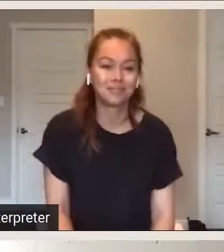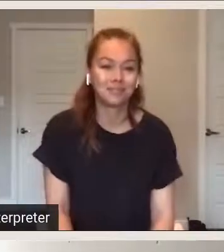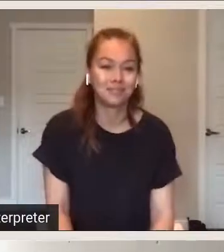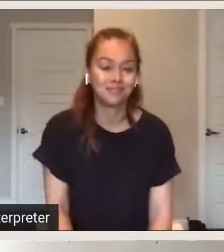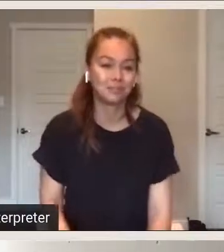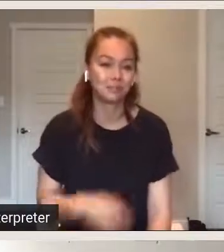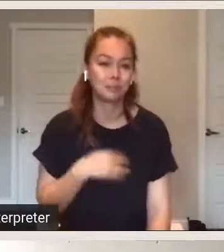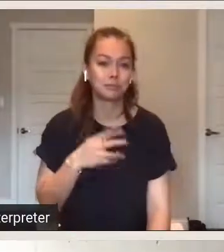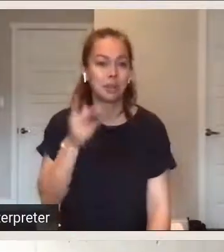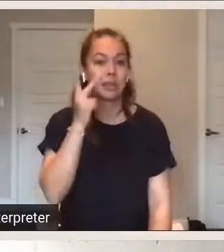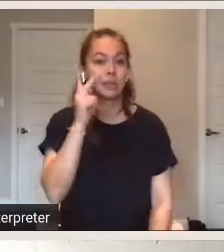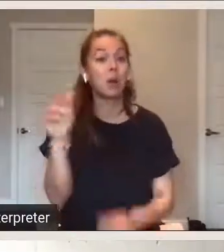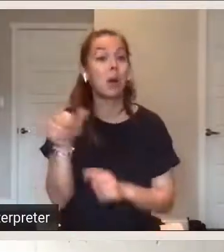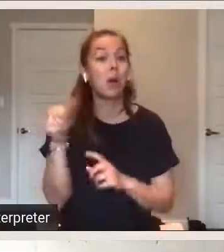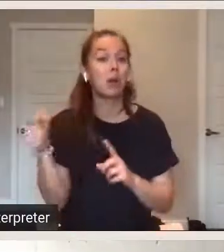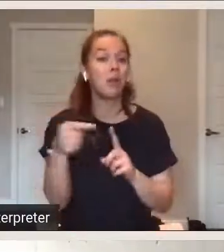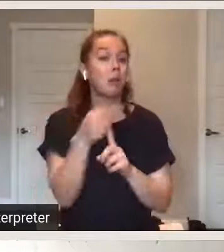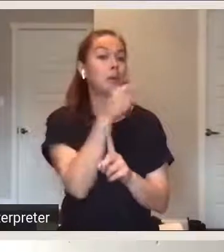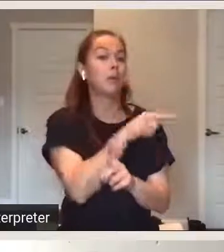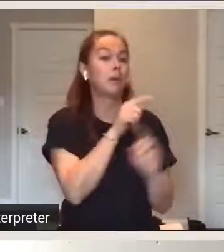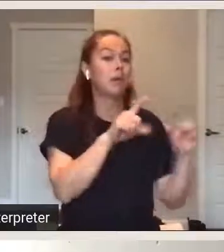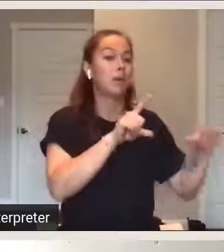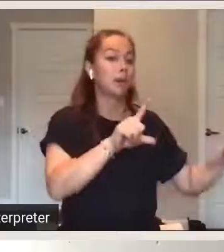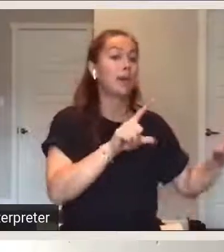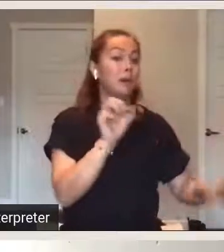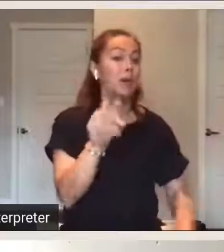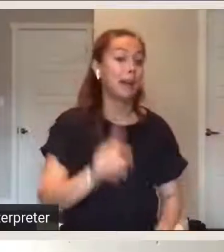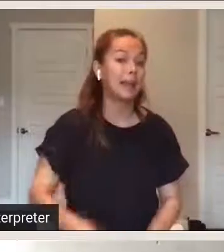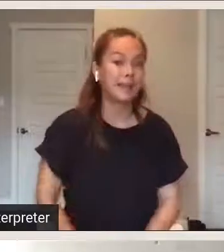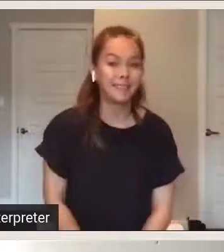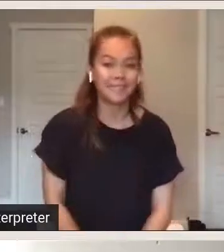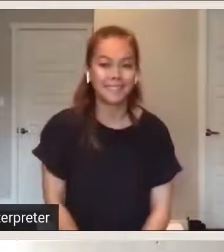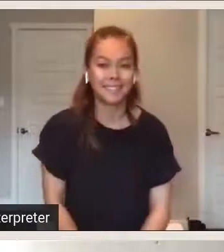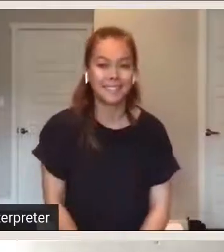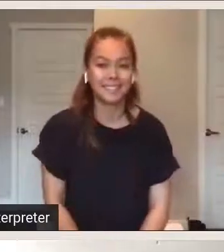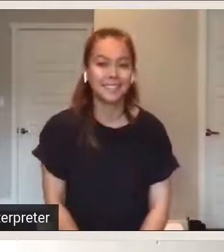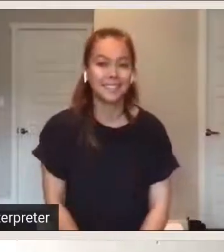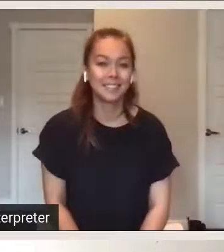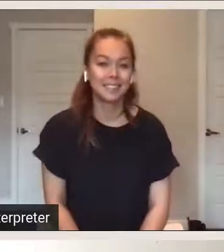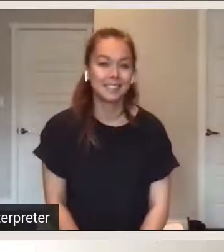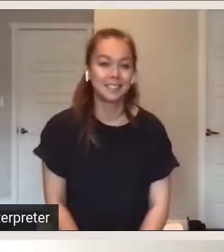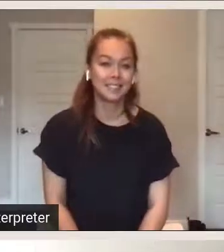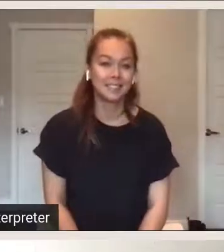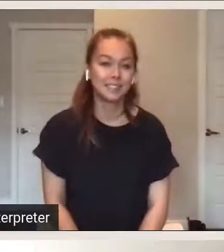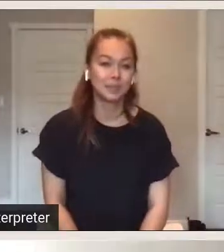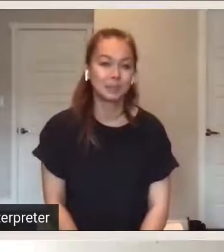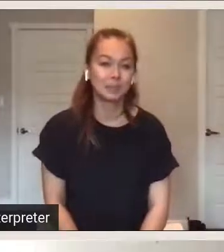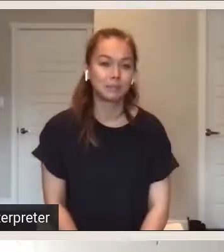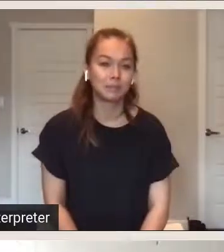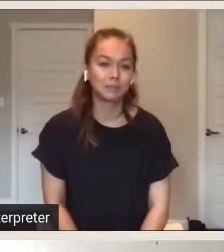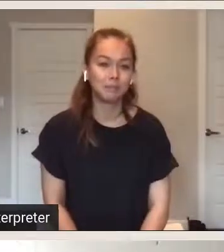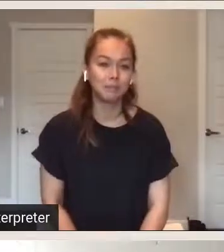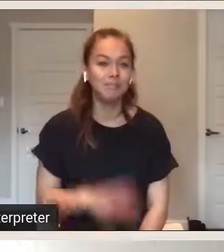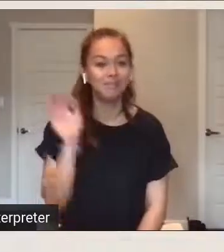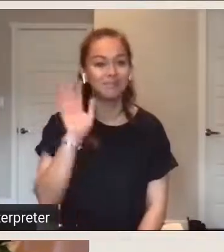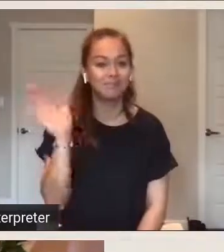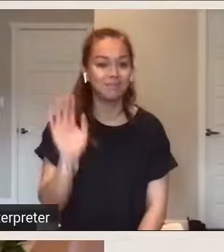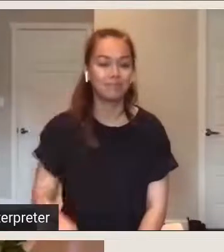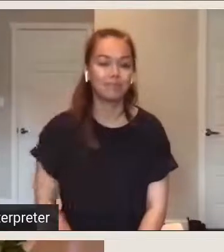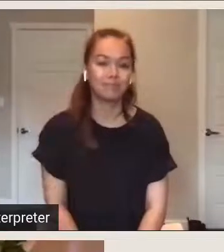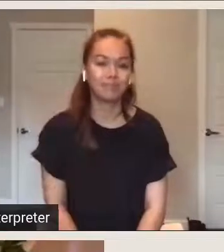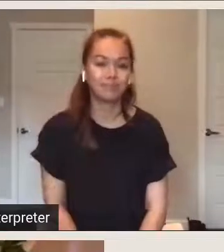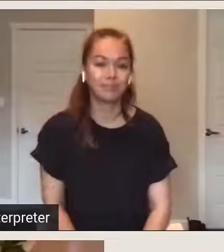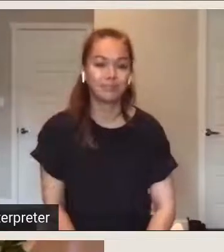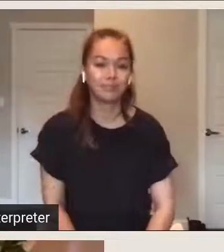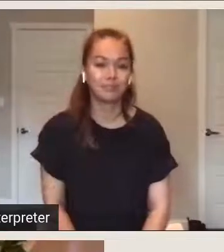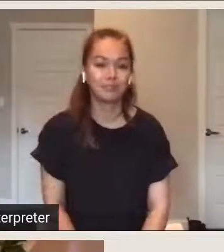sure. We'll see you in the other window, for sure. Yeah, I'll see you. All right. Bye. Bye. Thank you